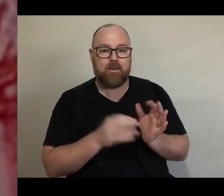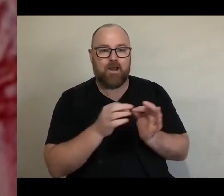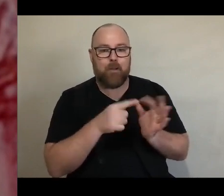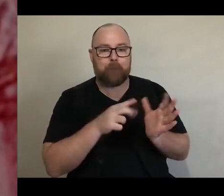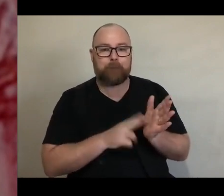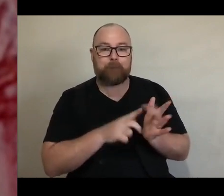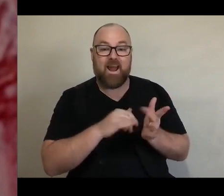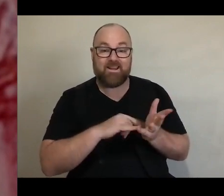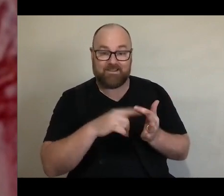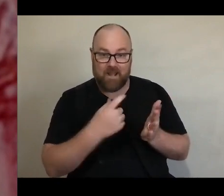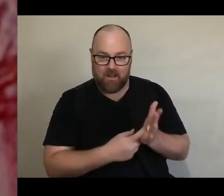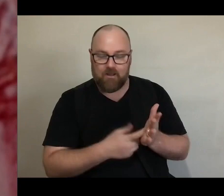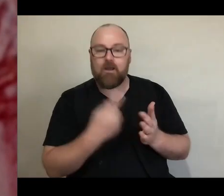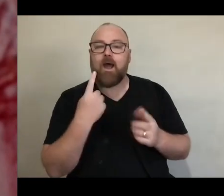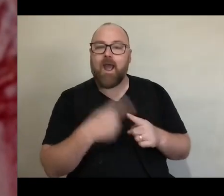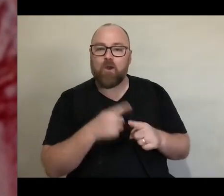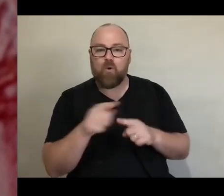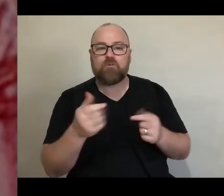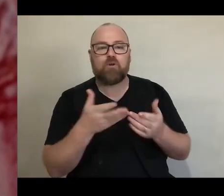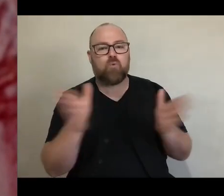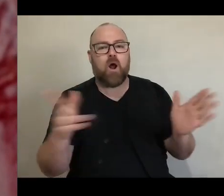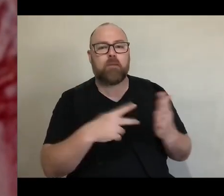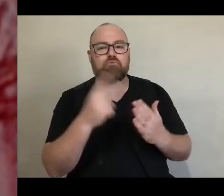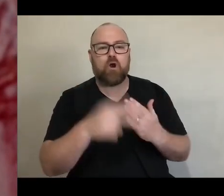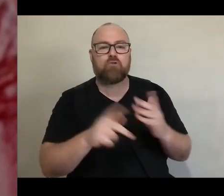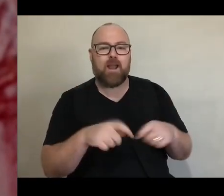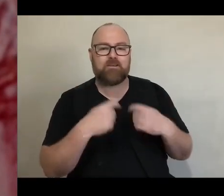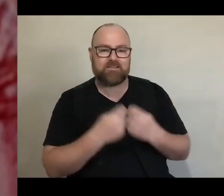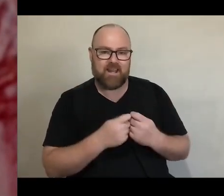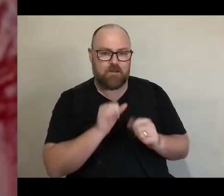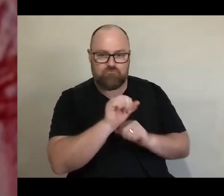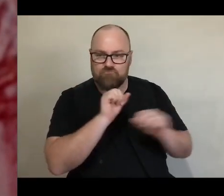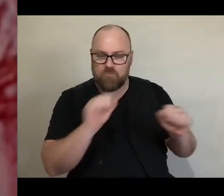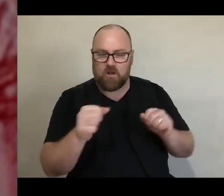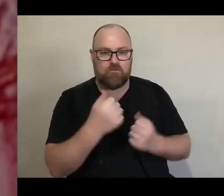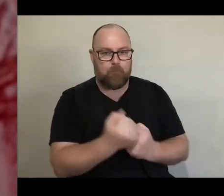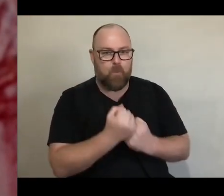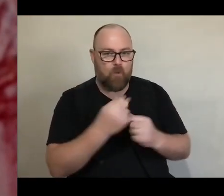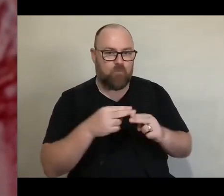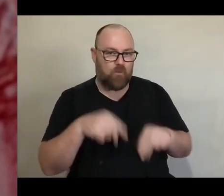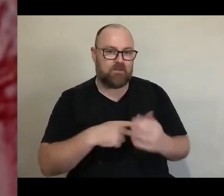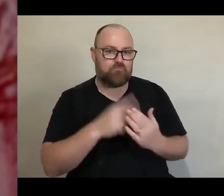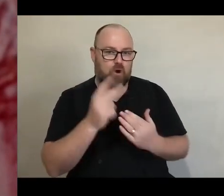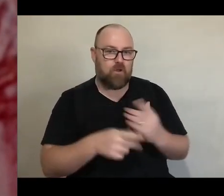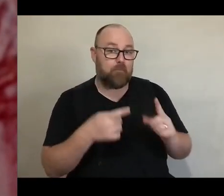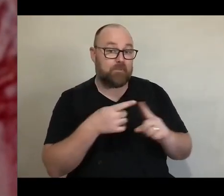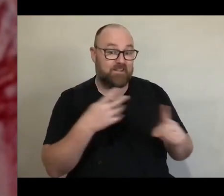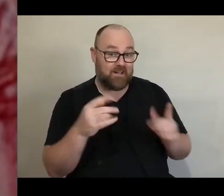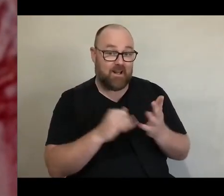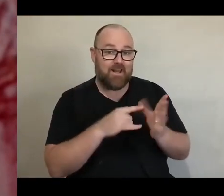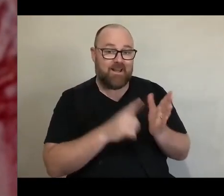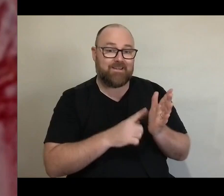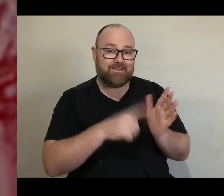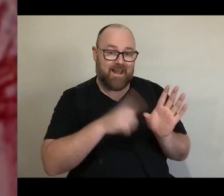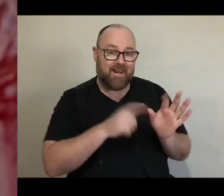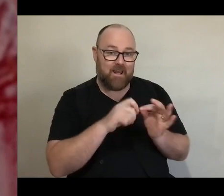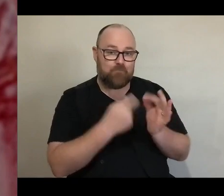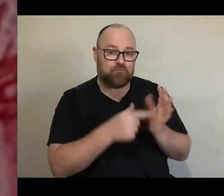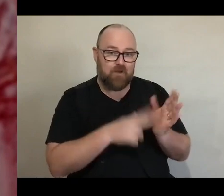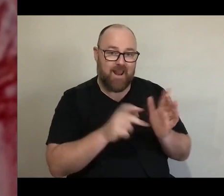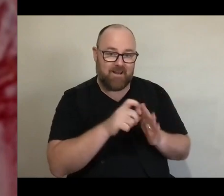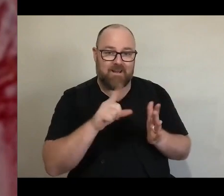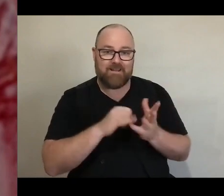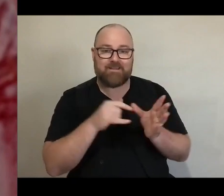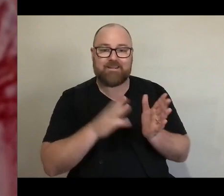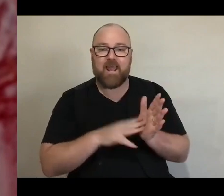to the wider programs team who've provided support throughout the program. Particular thanks to Sally Brand, Sam Cooper, and